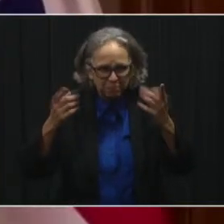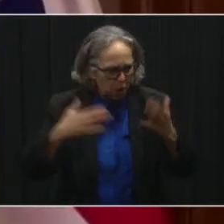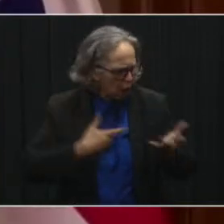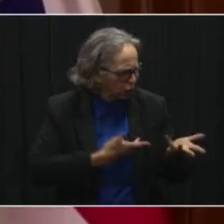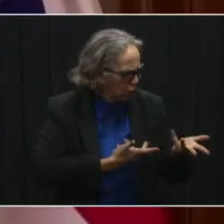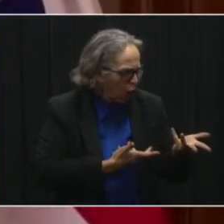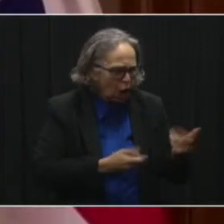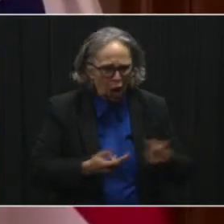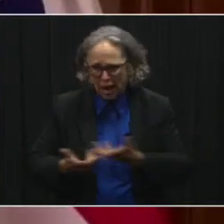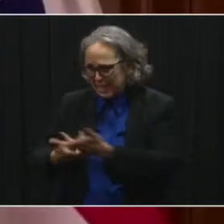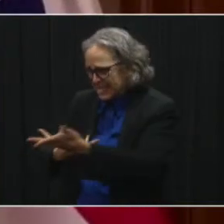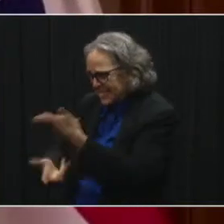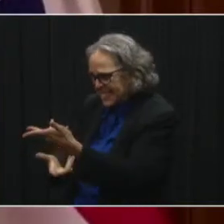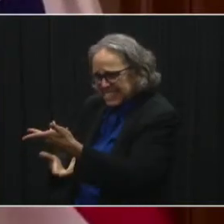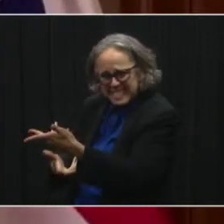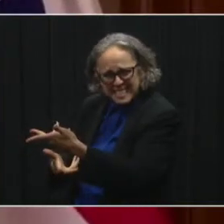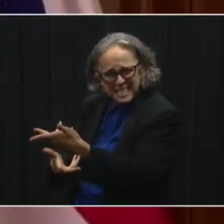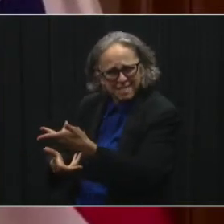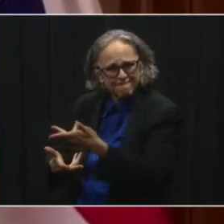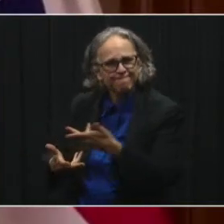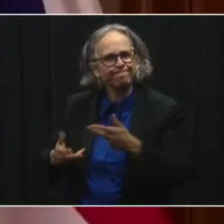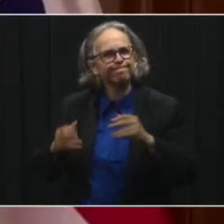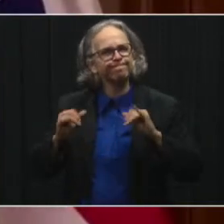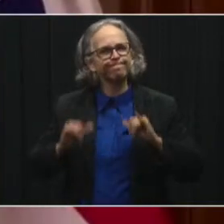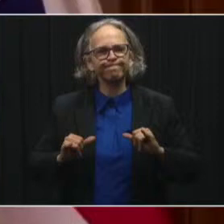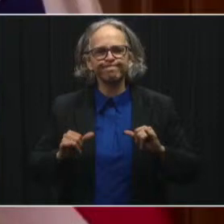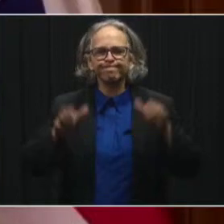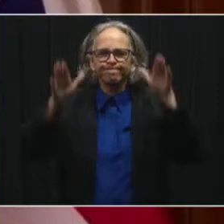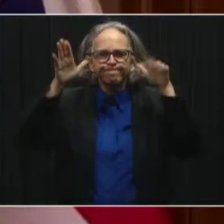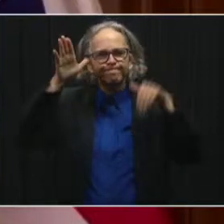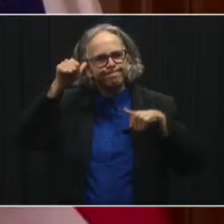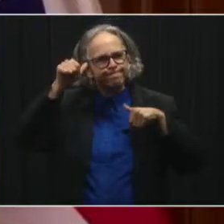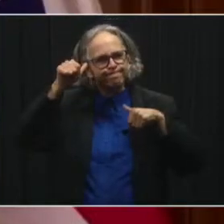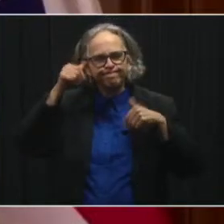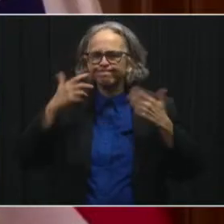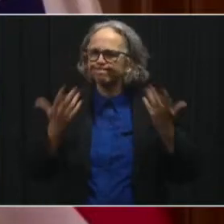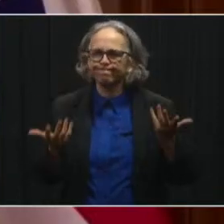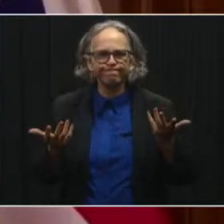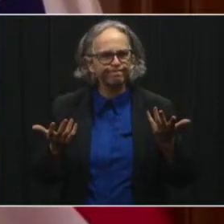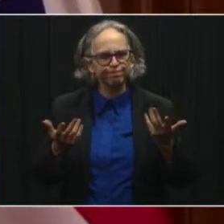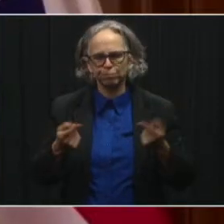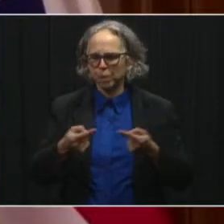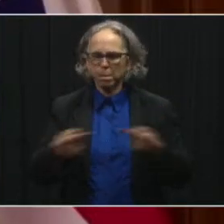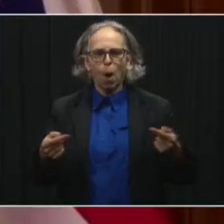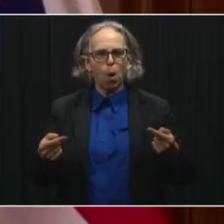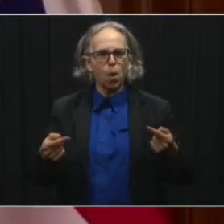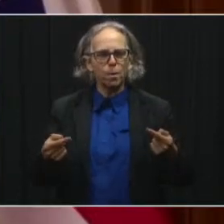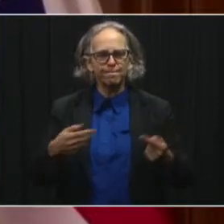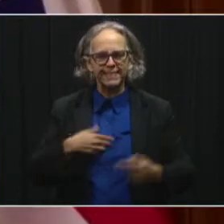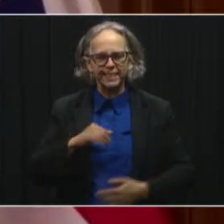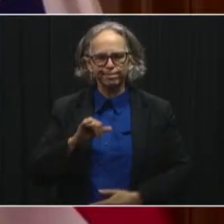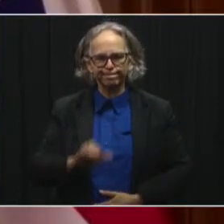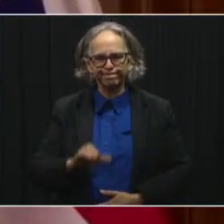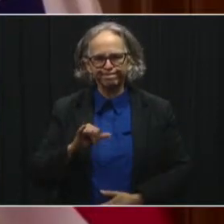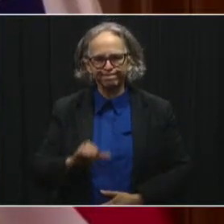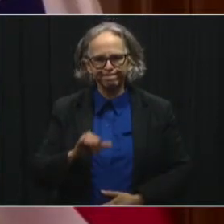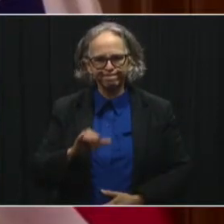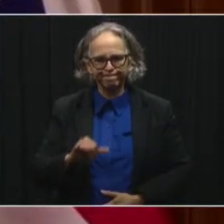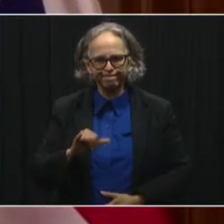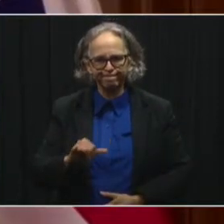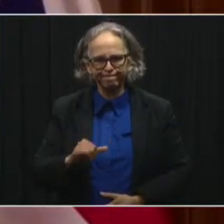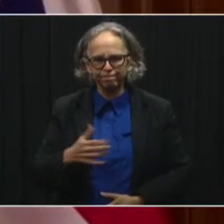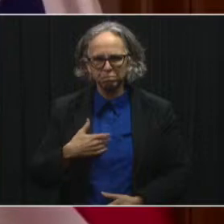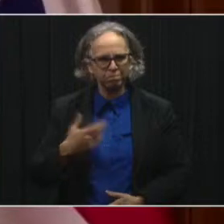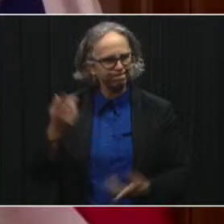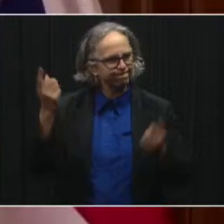I respect both sides. But after I talked to them, it was abundantly clear that there was no middle ground, that we